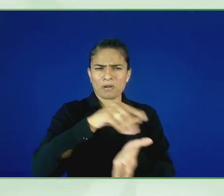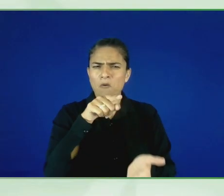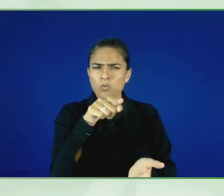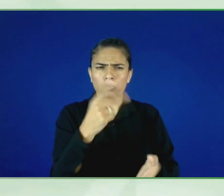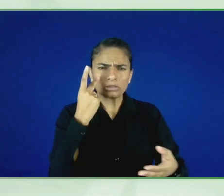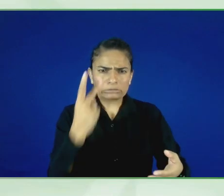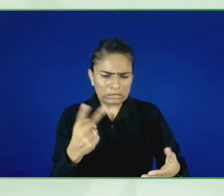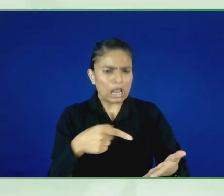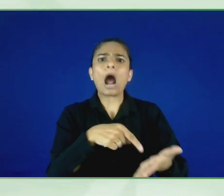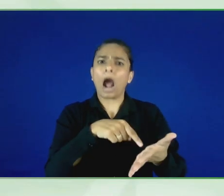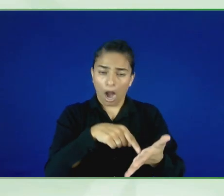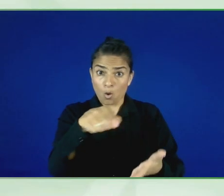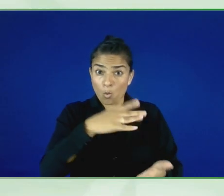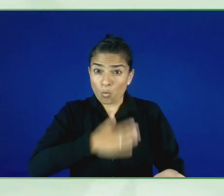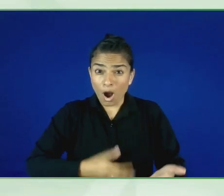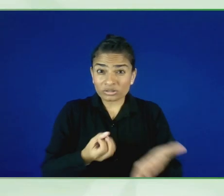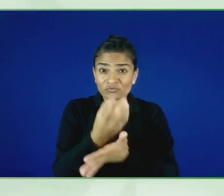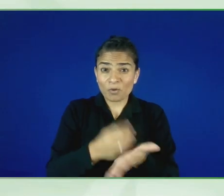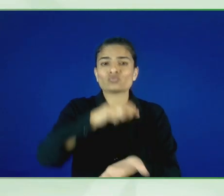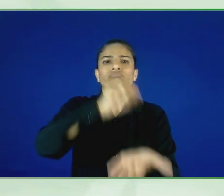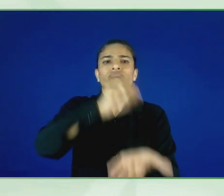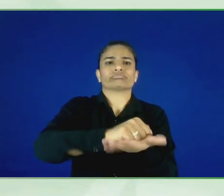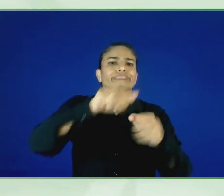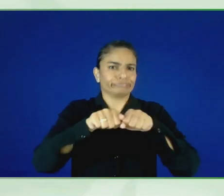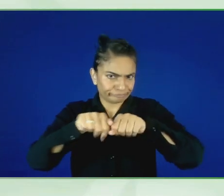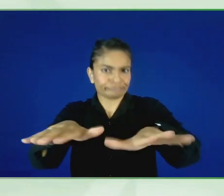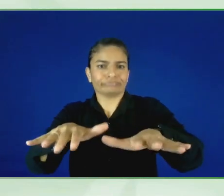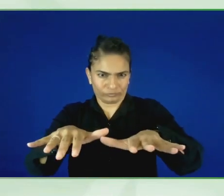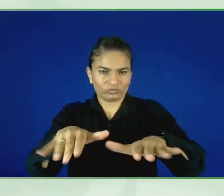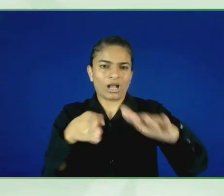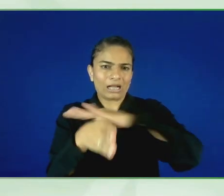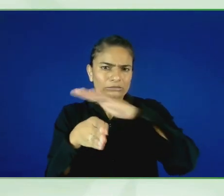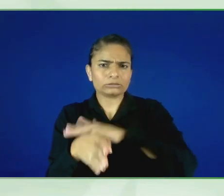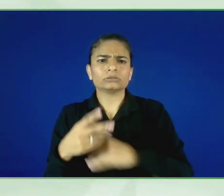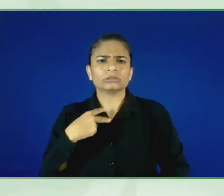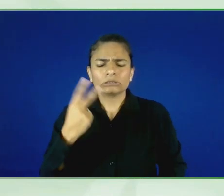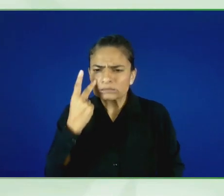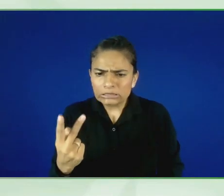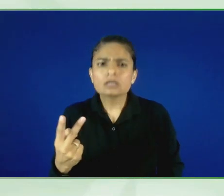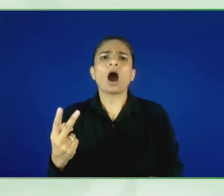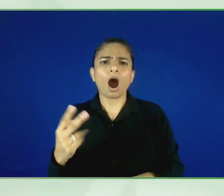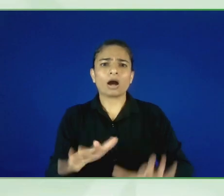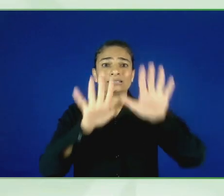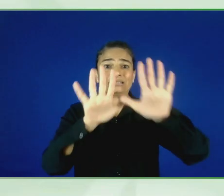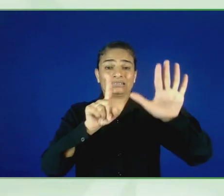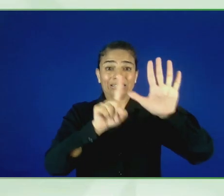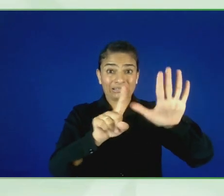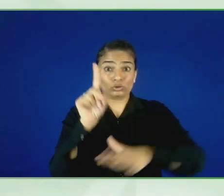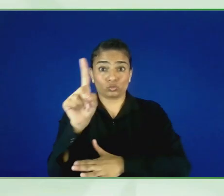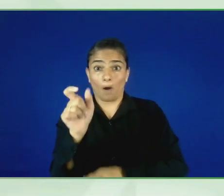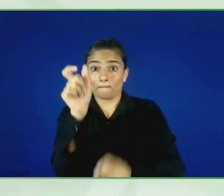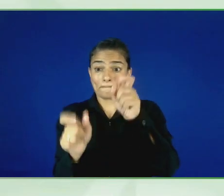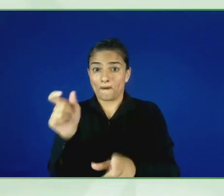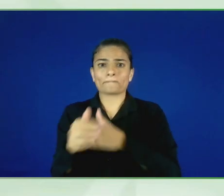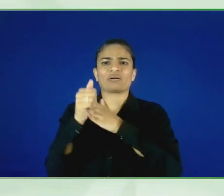despite 61% of leaders identifying stigma and discrimination, I don't think it will come as a surprise for everybody, we identified